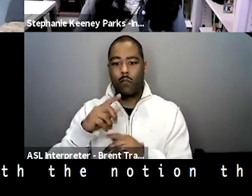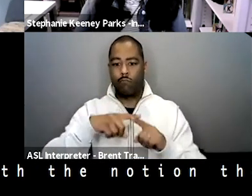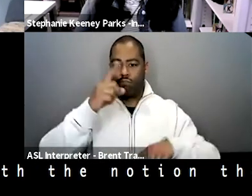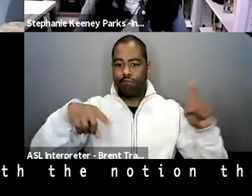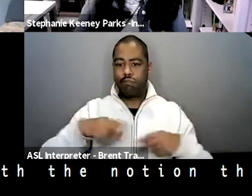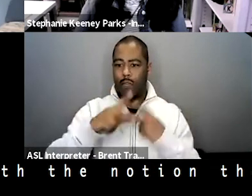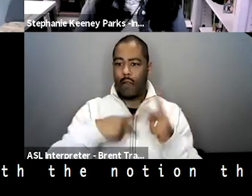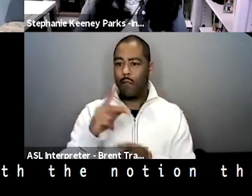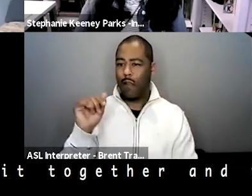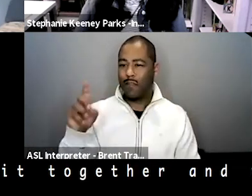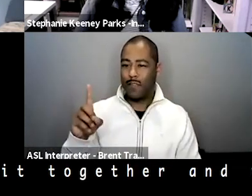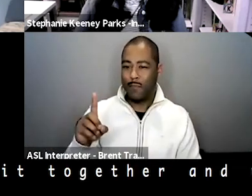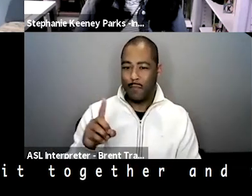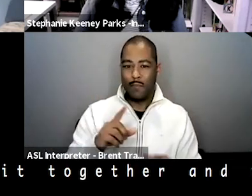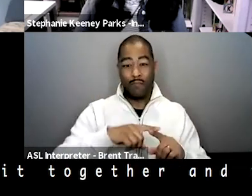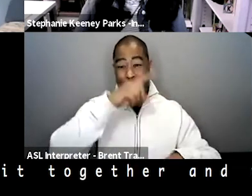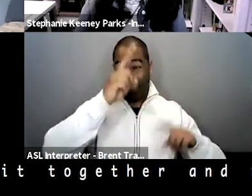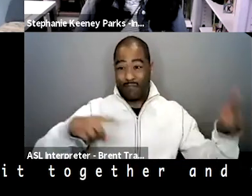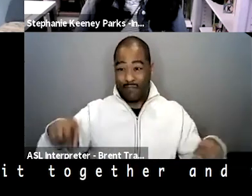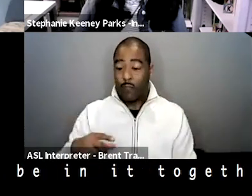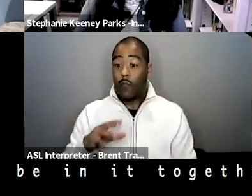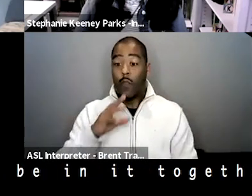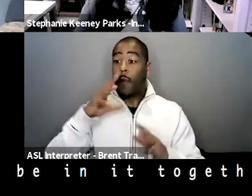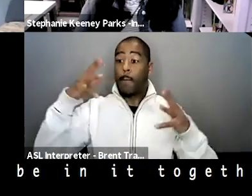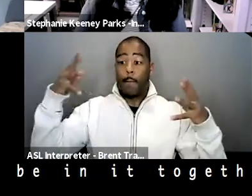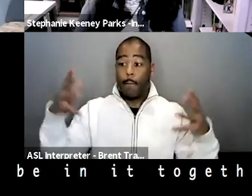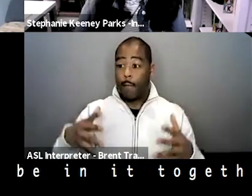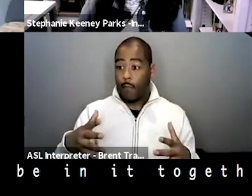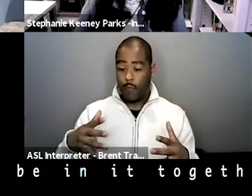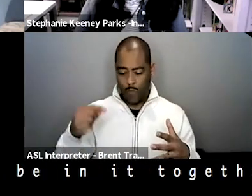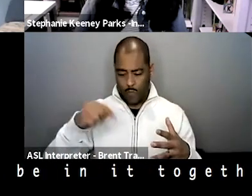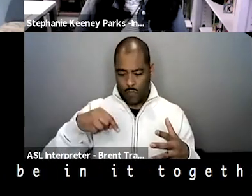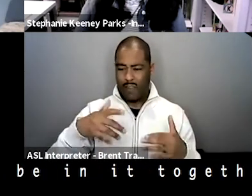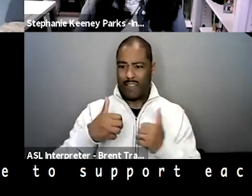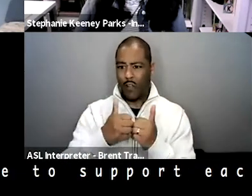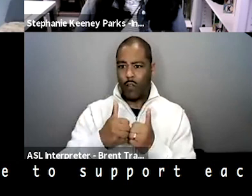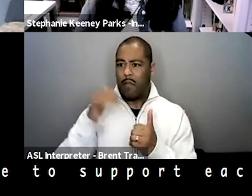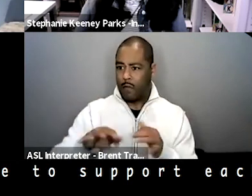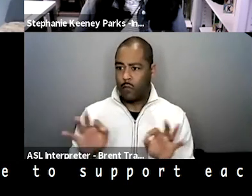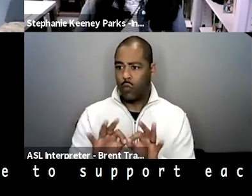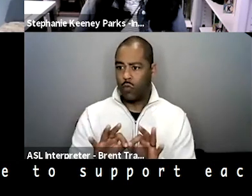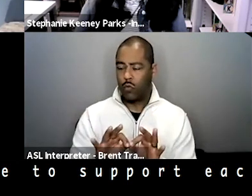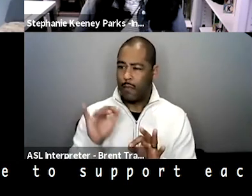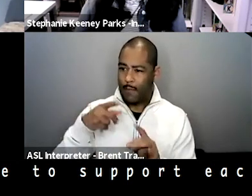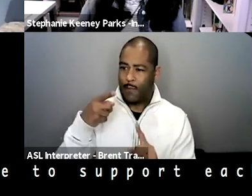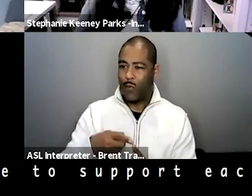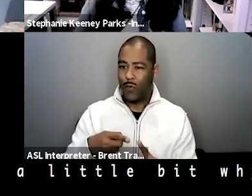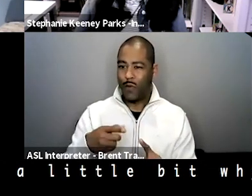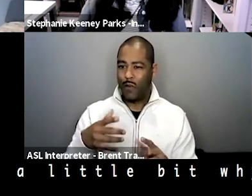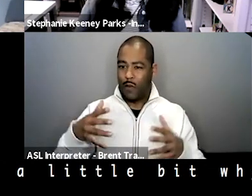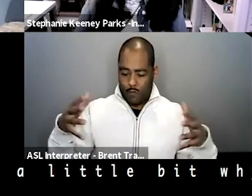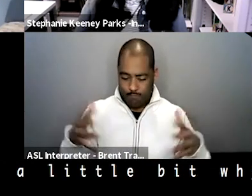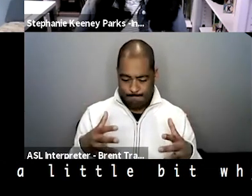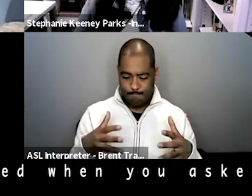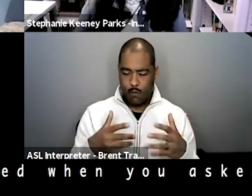and come away with the notion that we're all in it together and we all need to be in it together and we all have to support each other.